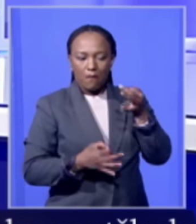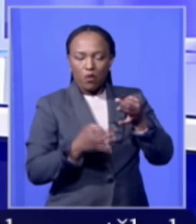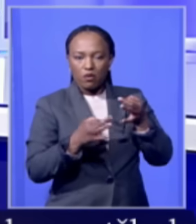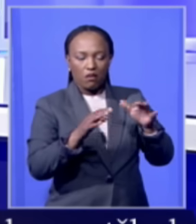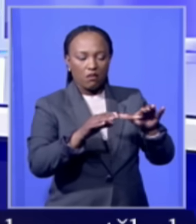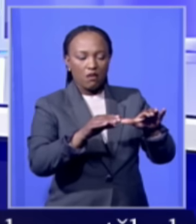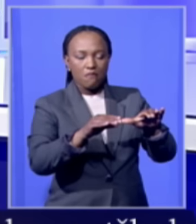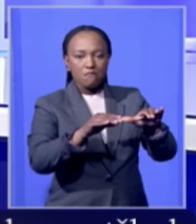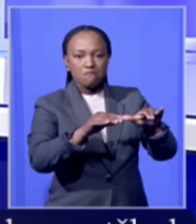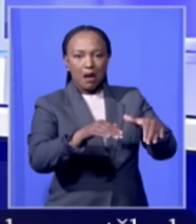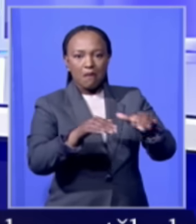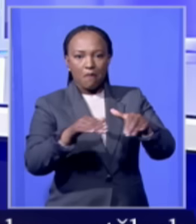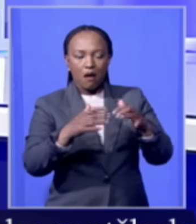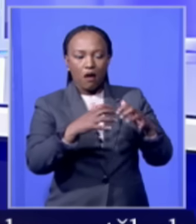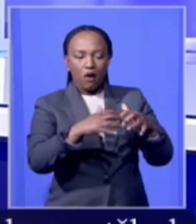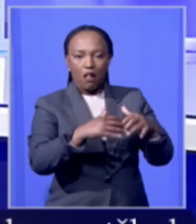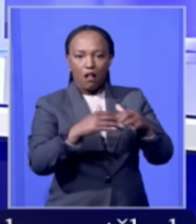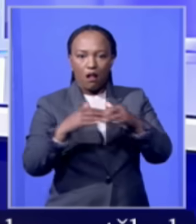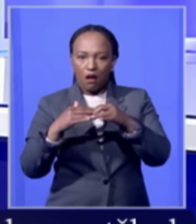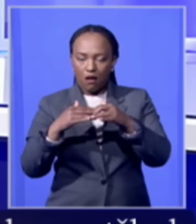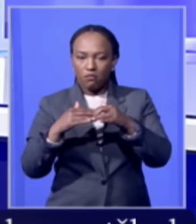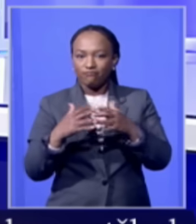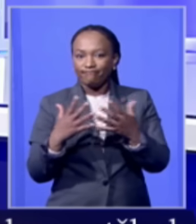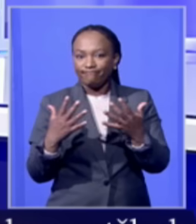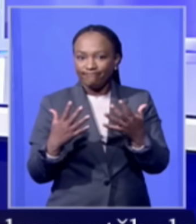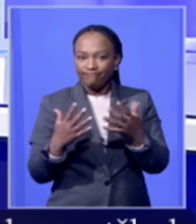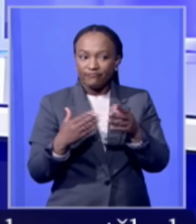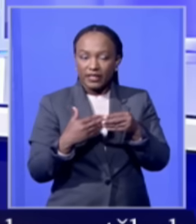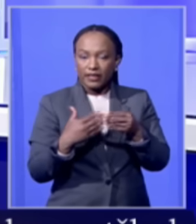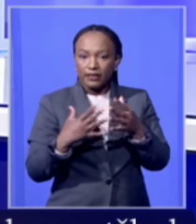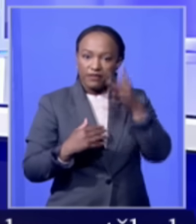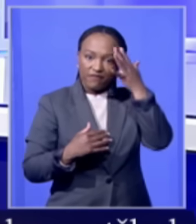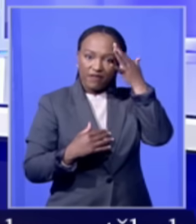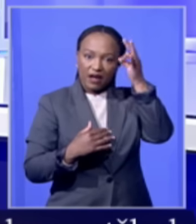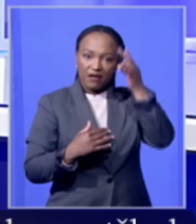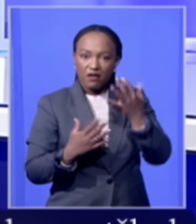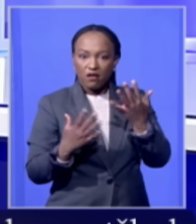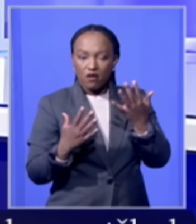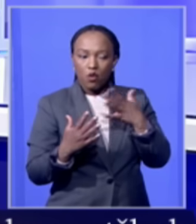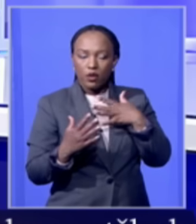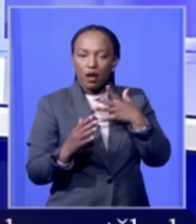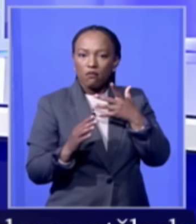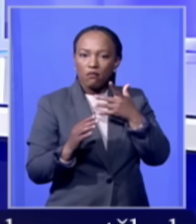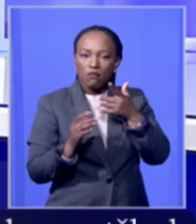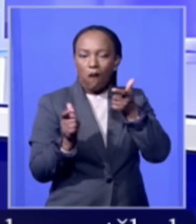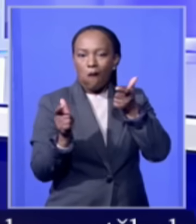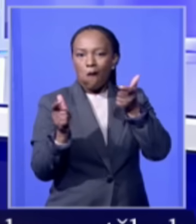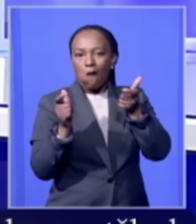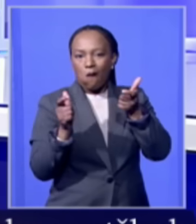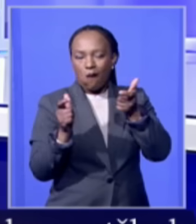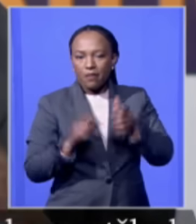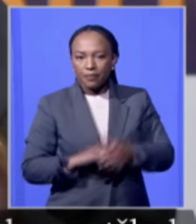ka mašeleng le ka fao seo se ka dirago gore baetapele ba mmušo ba gogwe ka nko.